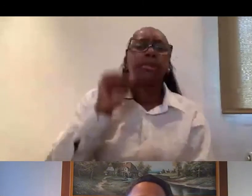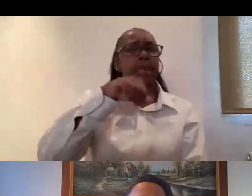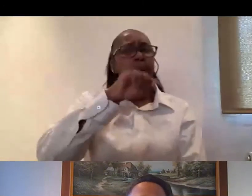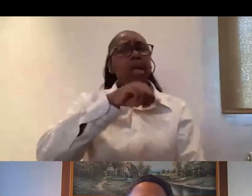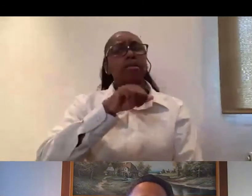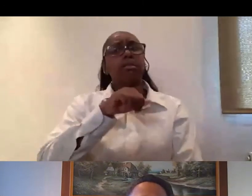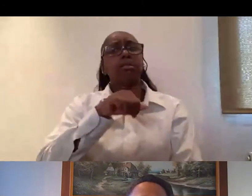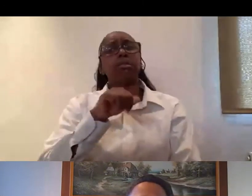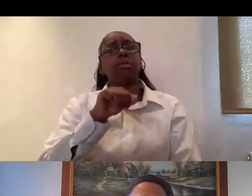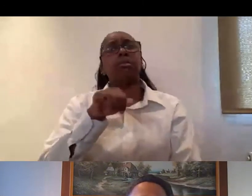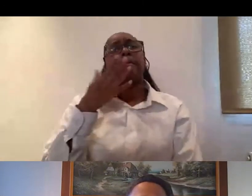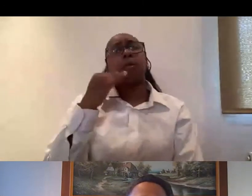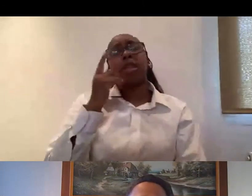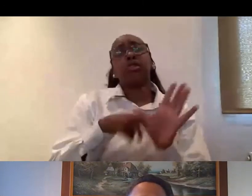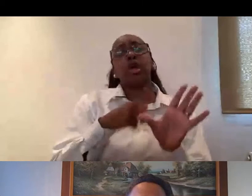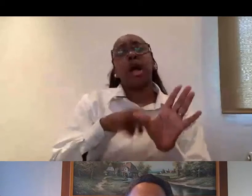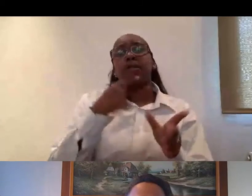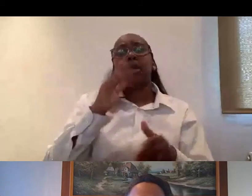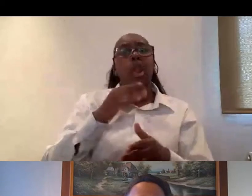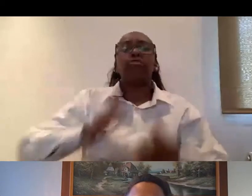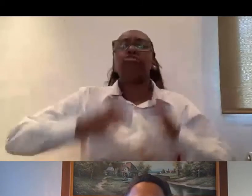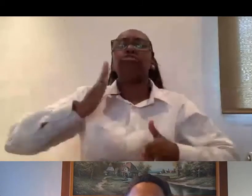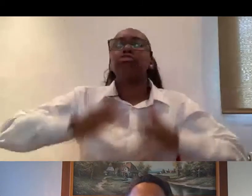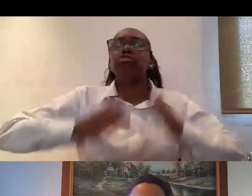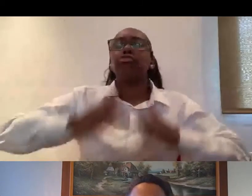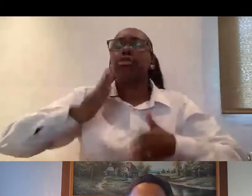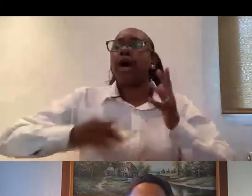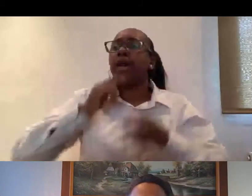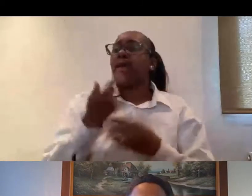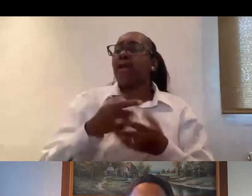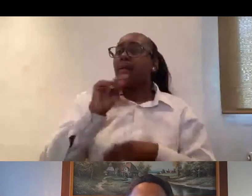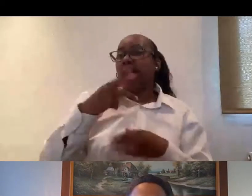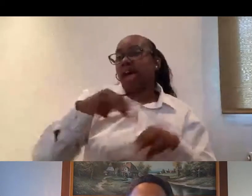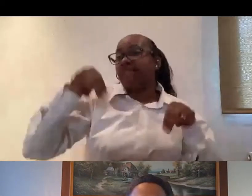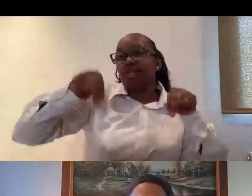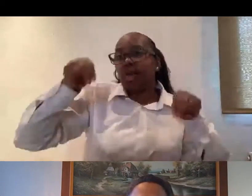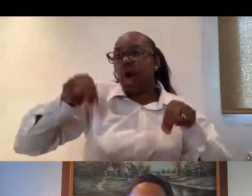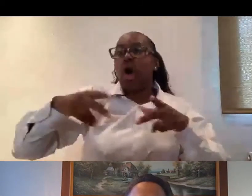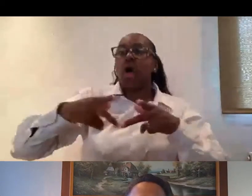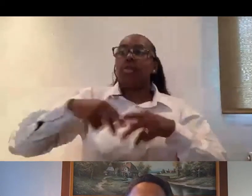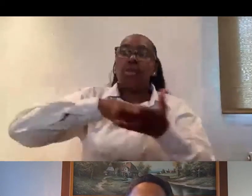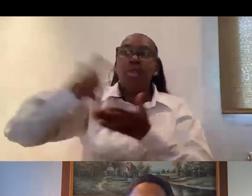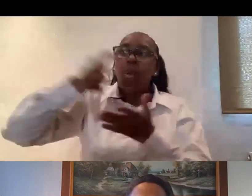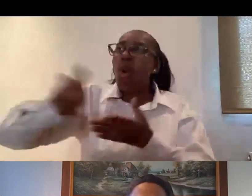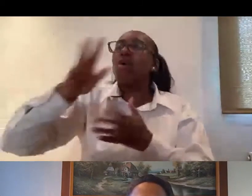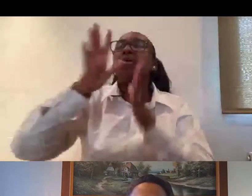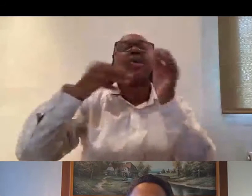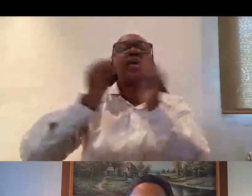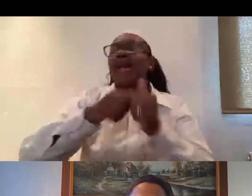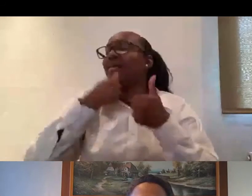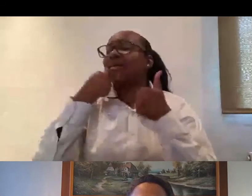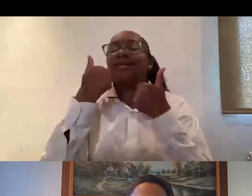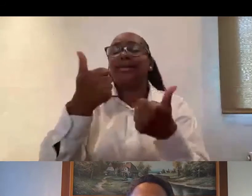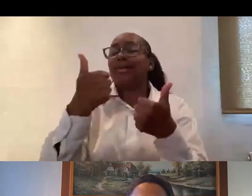Yeah, when I was younger, I used to do a lot of running and things. I haven't in recent years. I've got a dog. We go on long walks every weekend. We take the dog out.